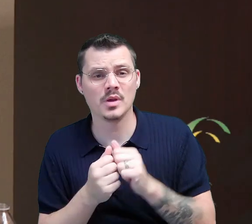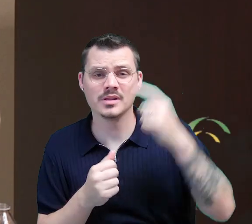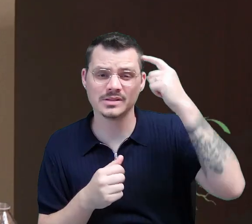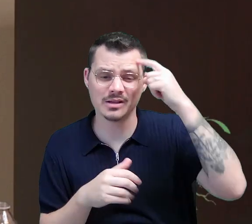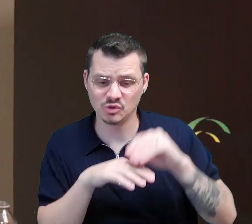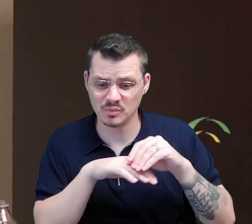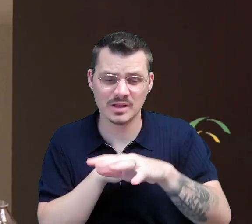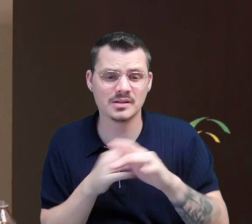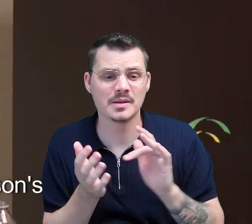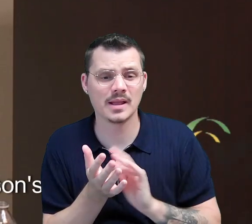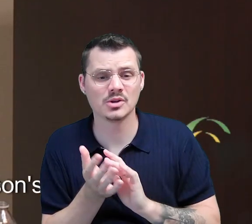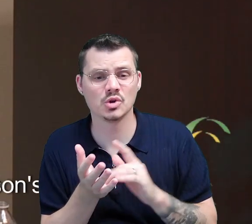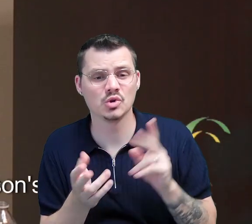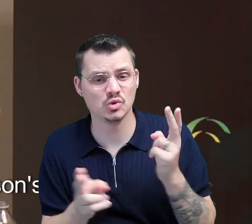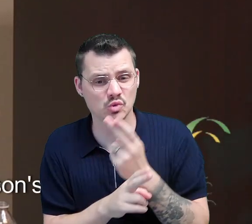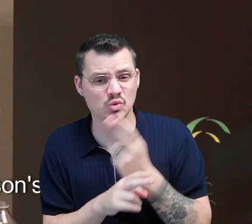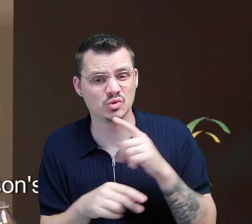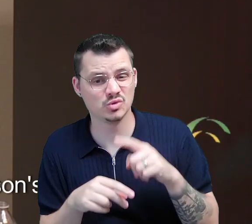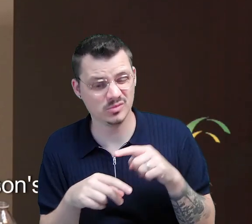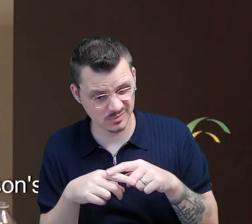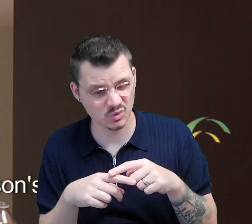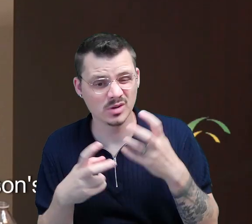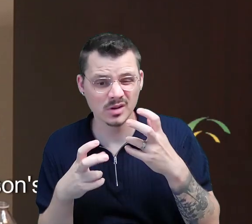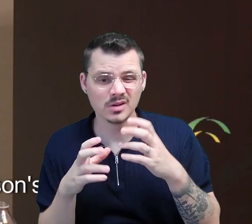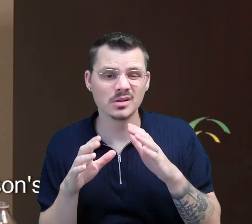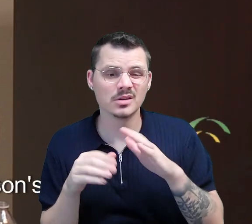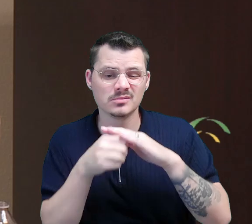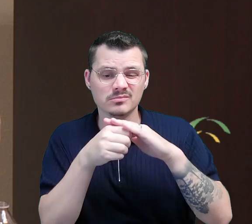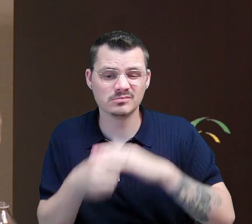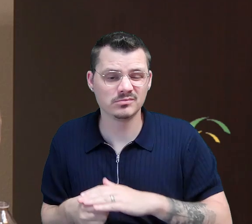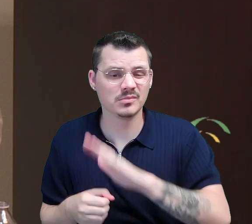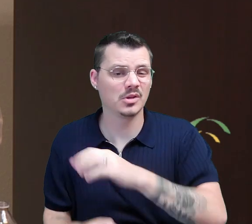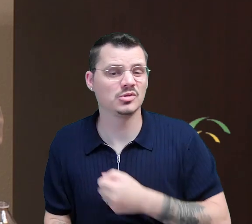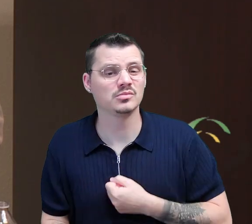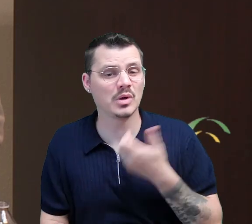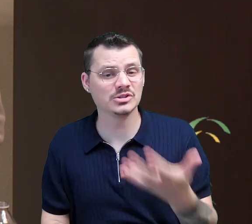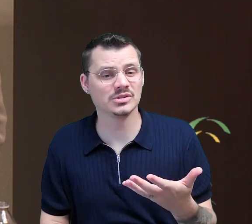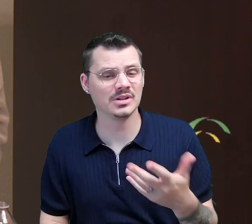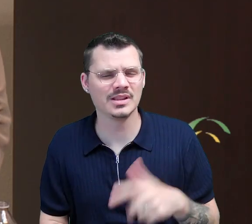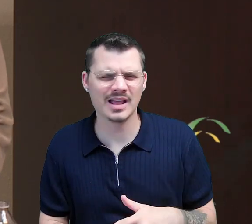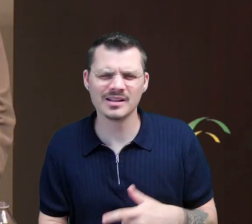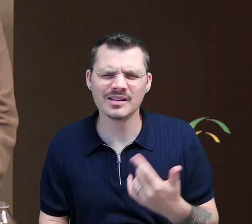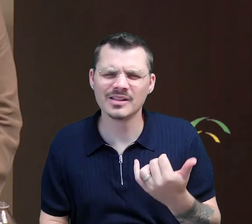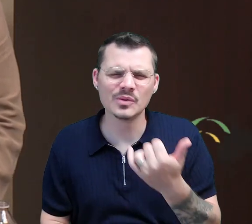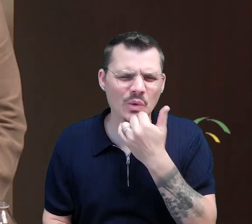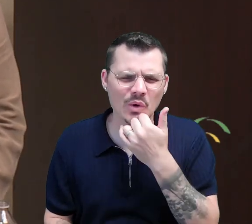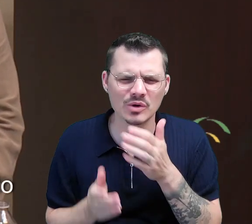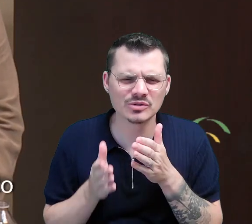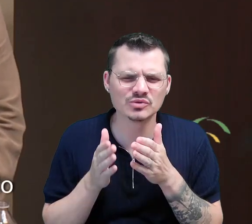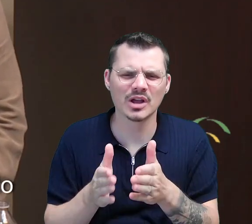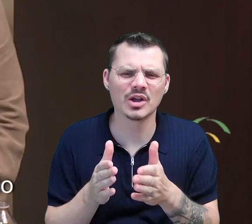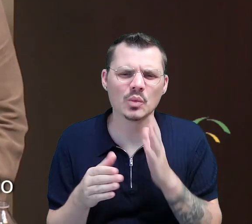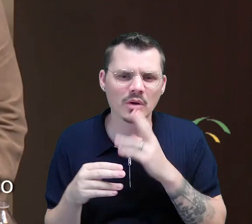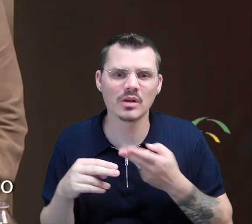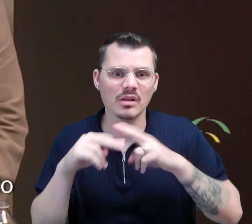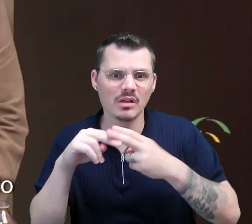psychotropic medications are used basically to suppress a person's expression, then we're on the wrong track. We end up